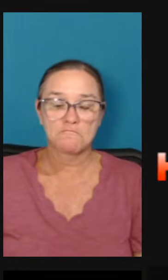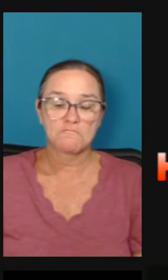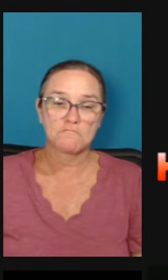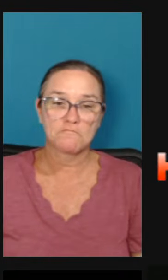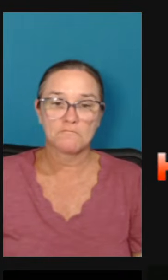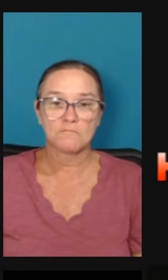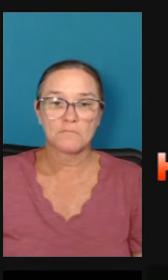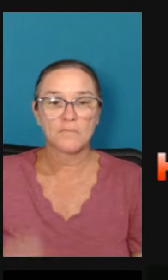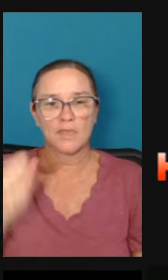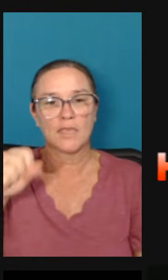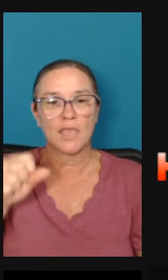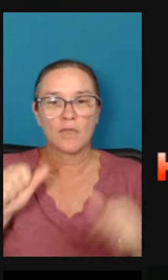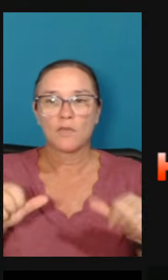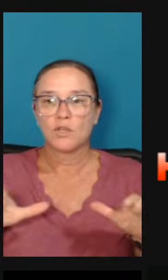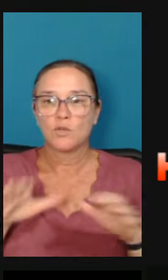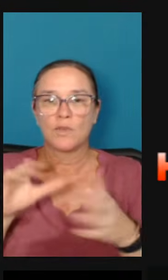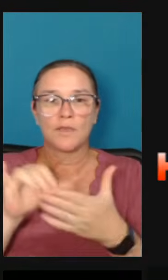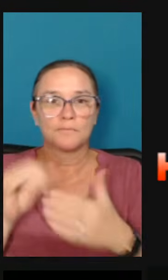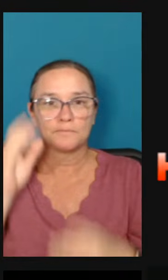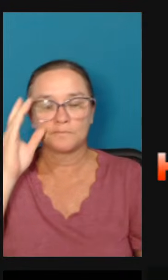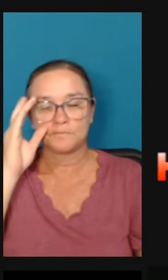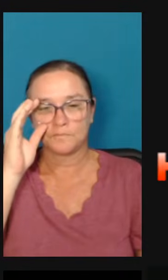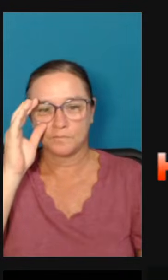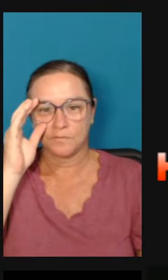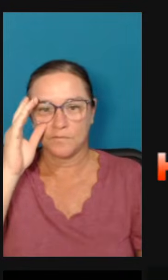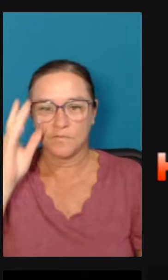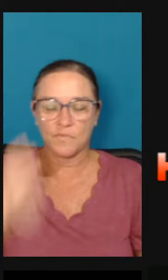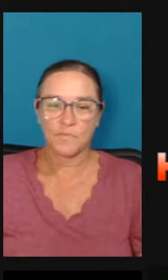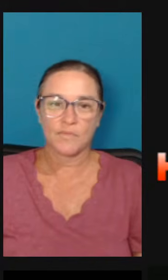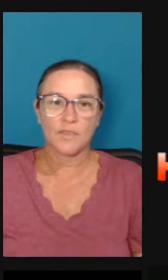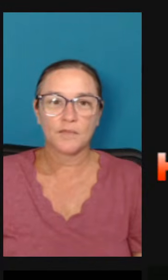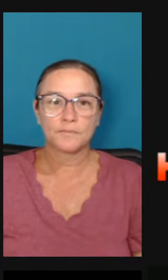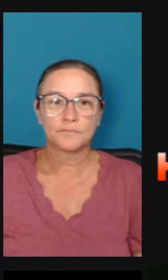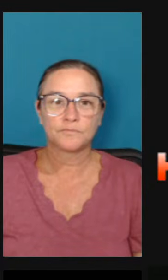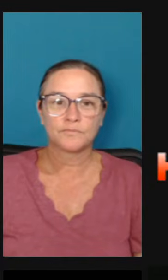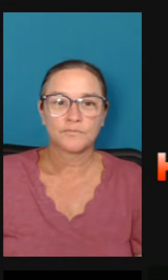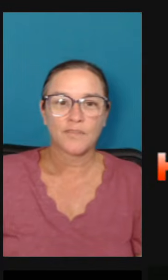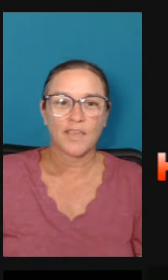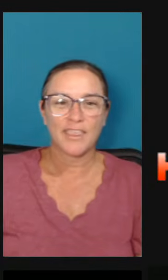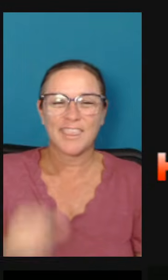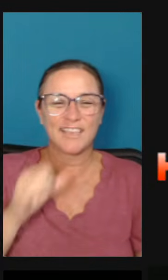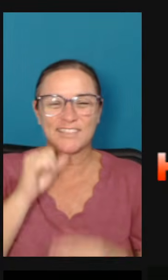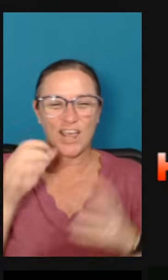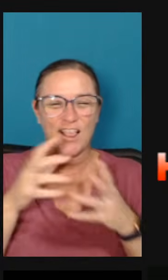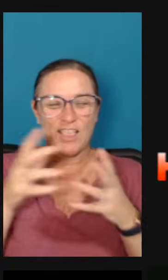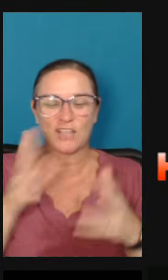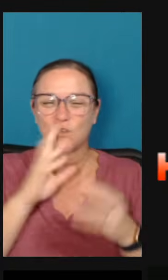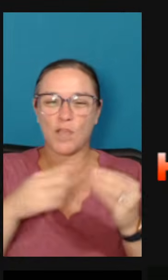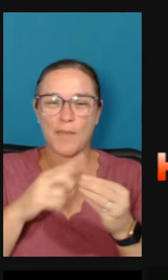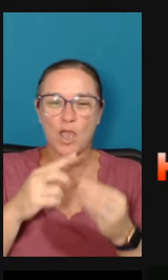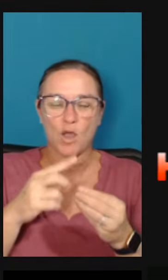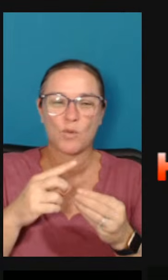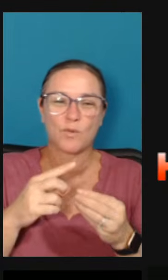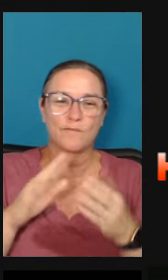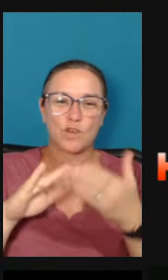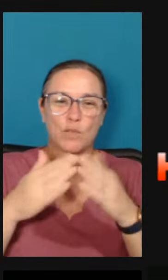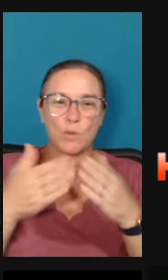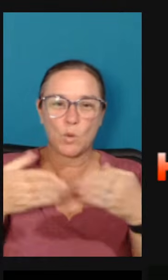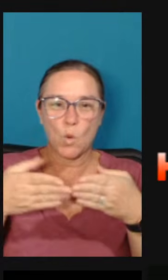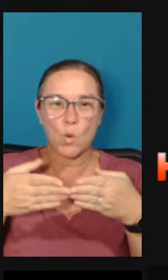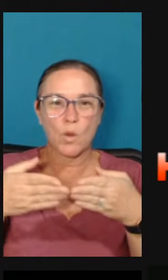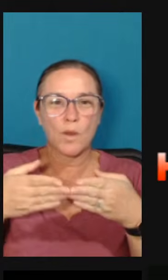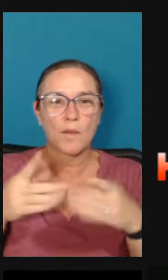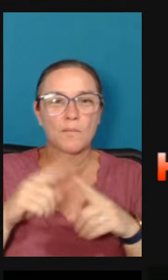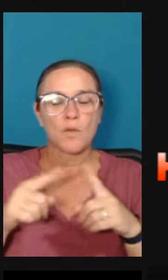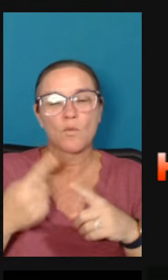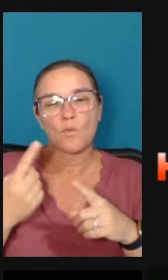Yeah, we can do that. All right. Yeah. Well, there isn't much of a mid-roll. I'll just say that the one thing I wanted to